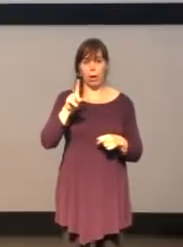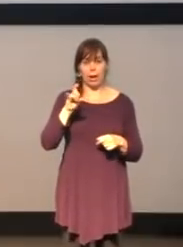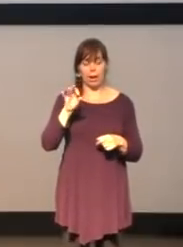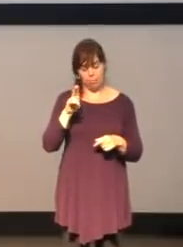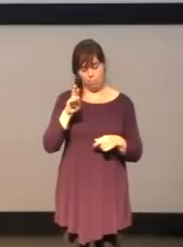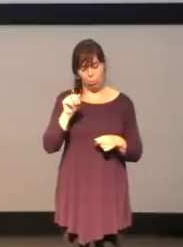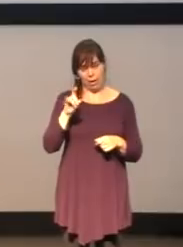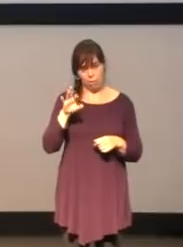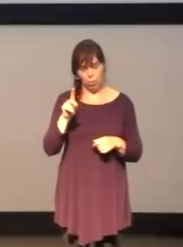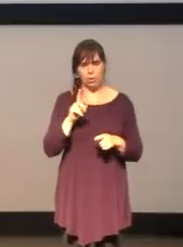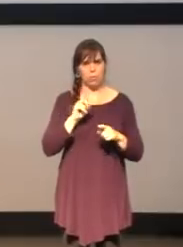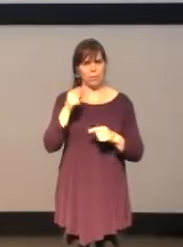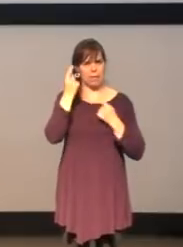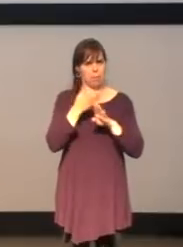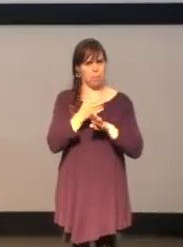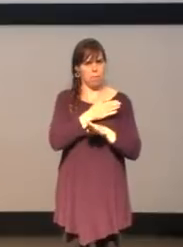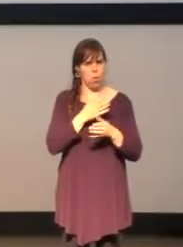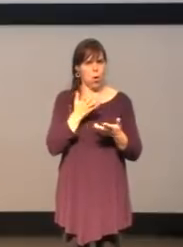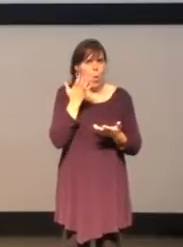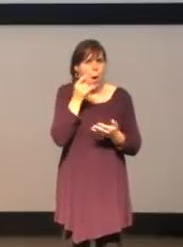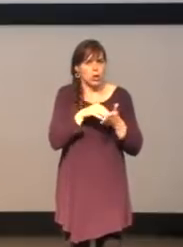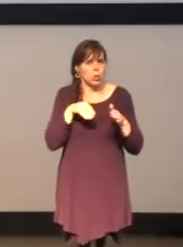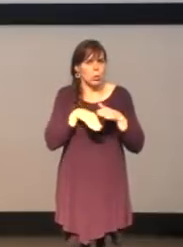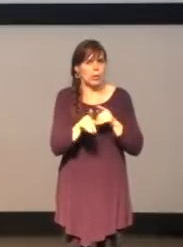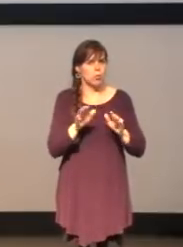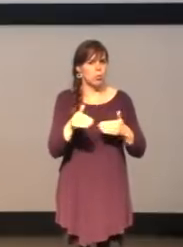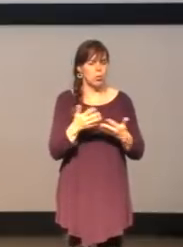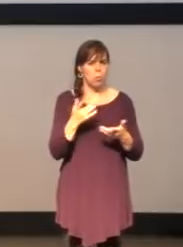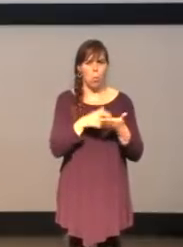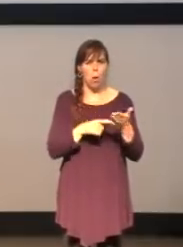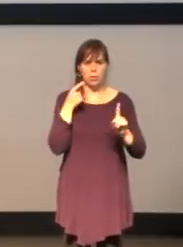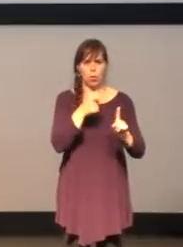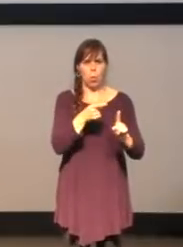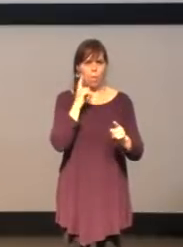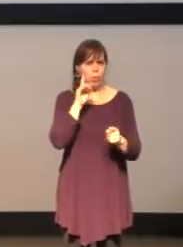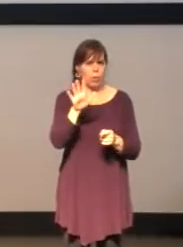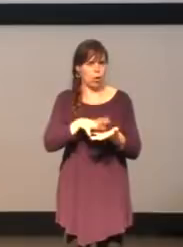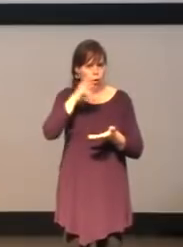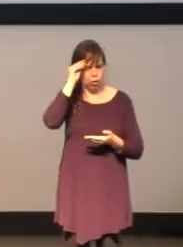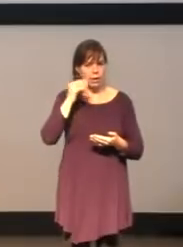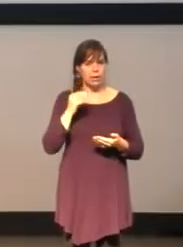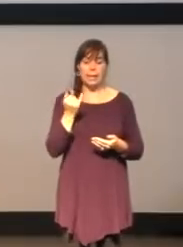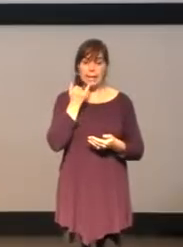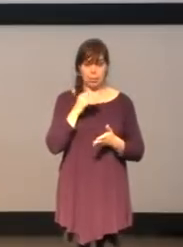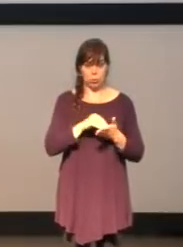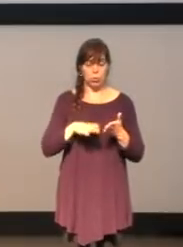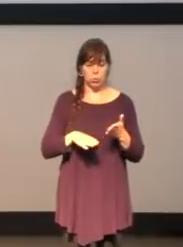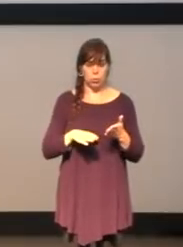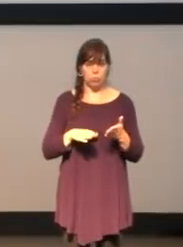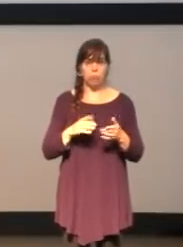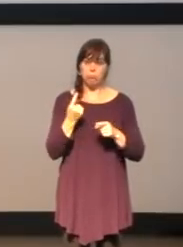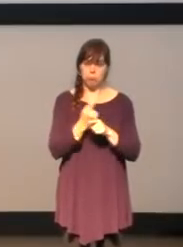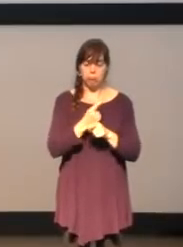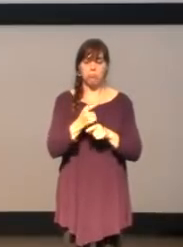about why students are going in, what is the learning objective. And so if students are